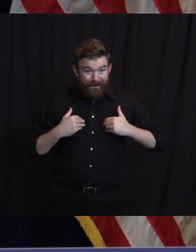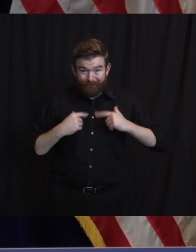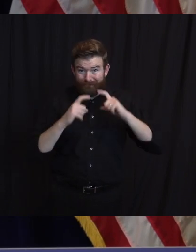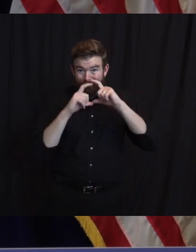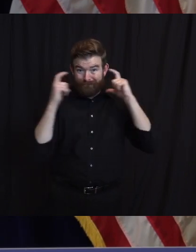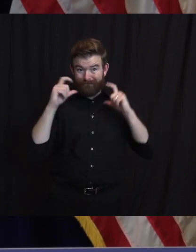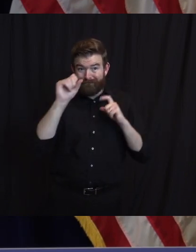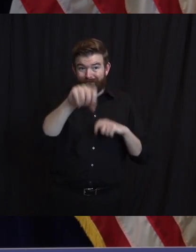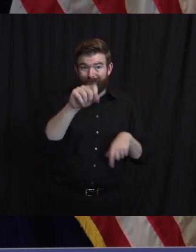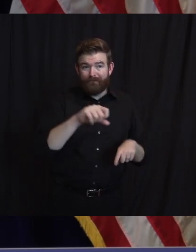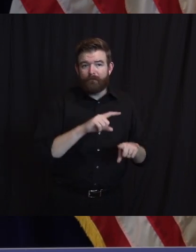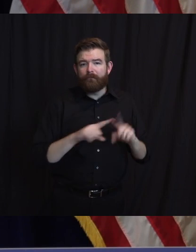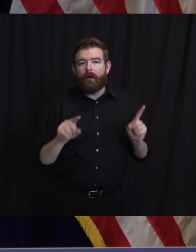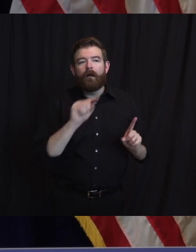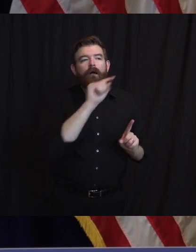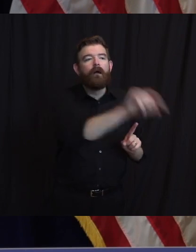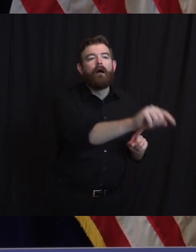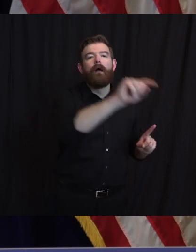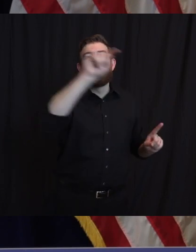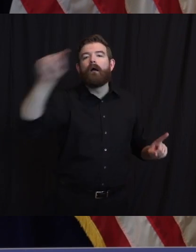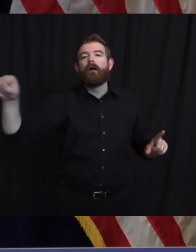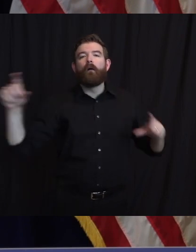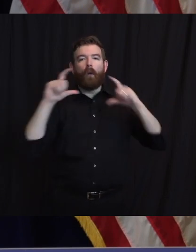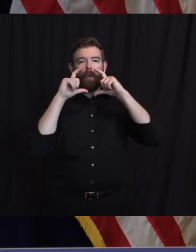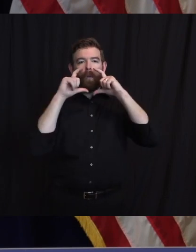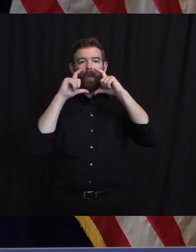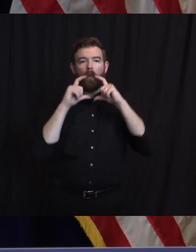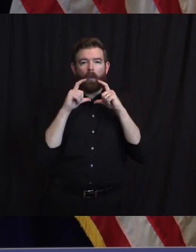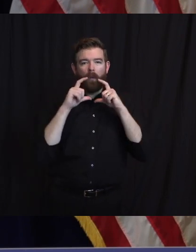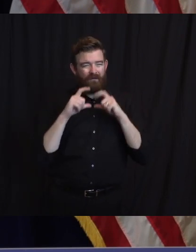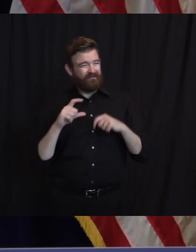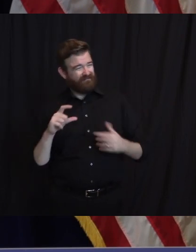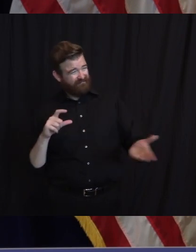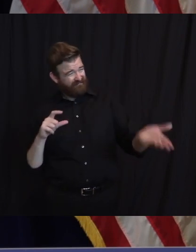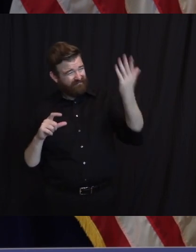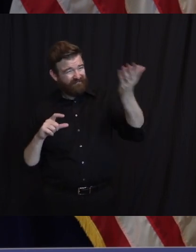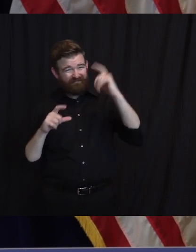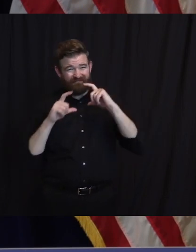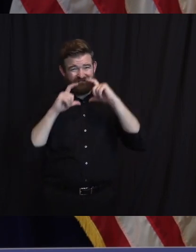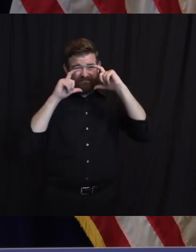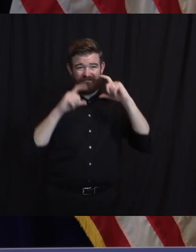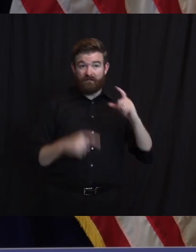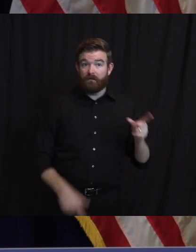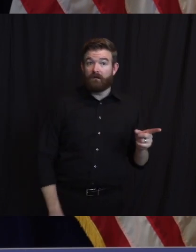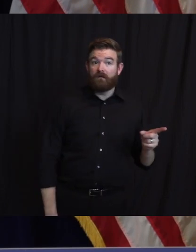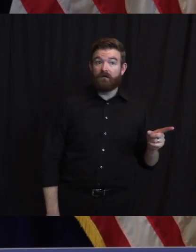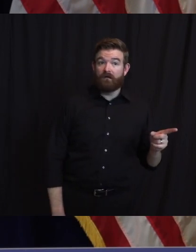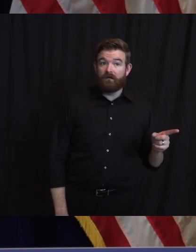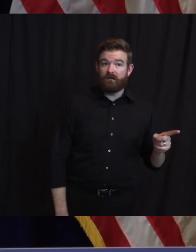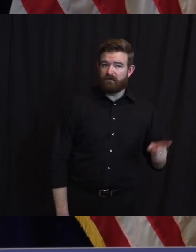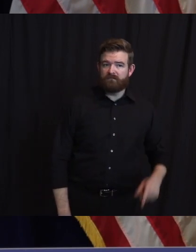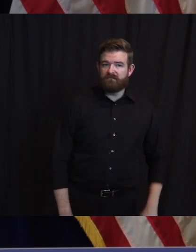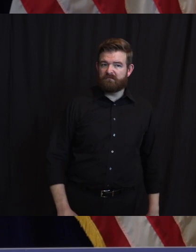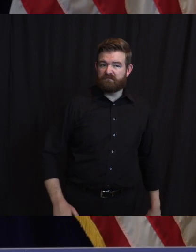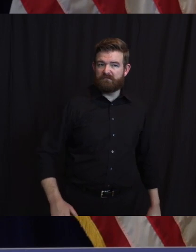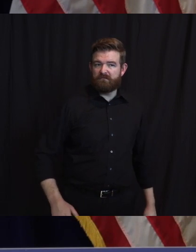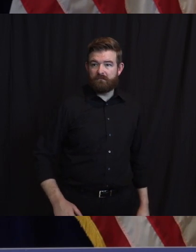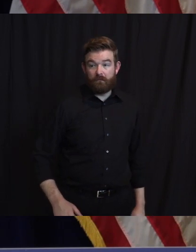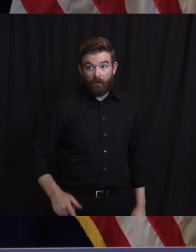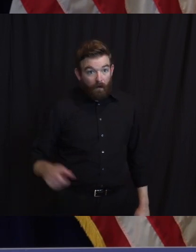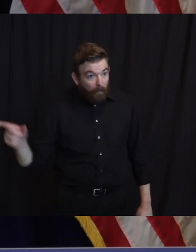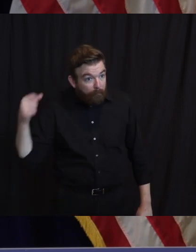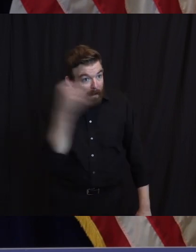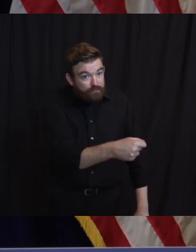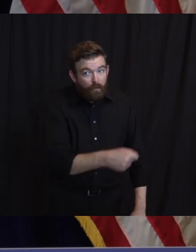nose. Yep. I made one comment. I said, it's not the right way to do it. And the response I got was... They slugged you. Well, almost. They